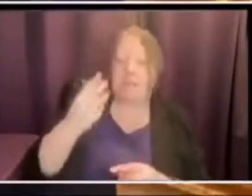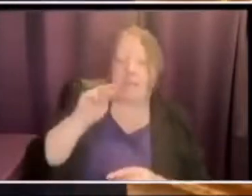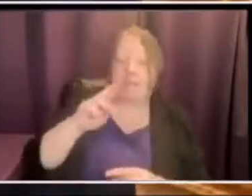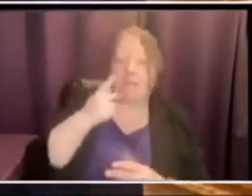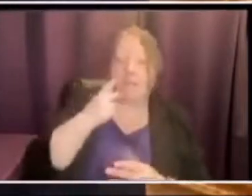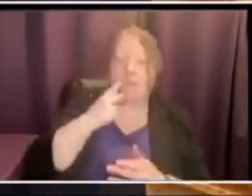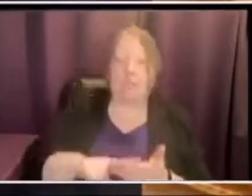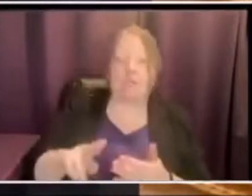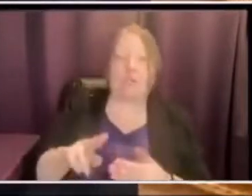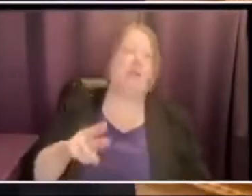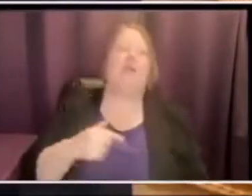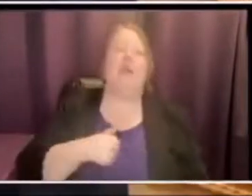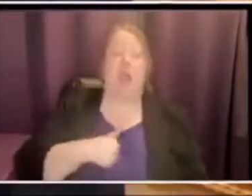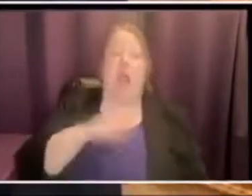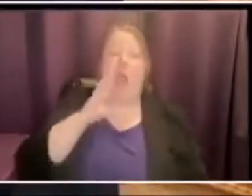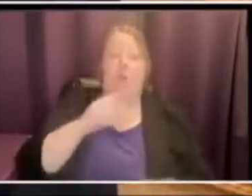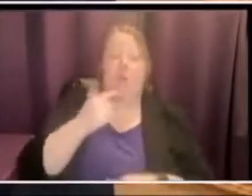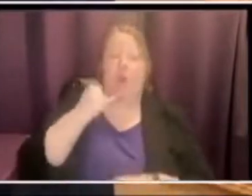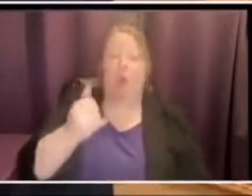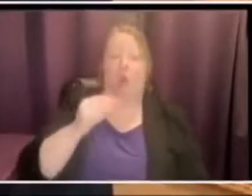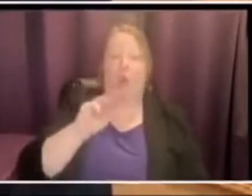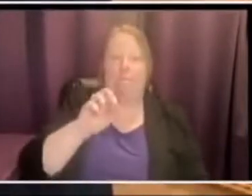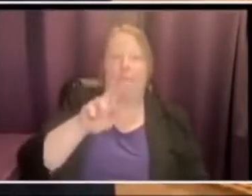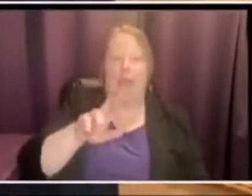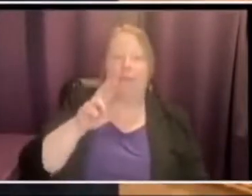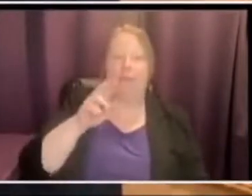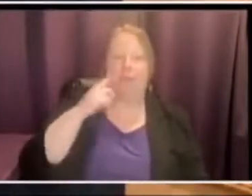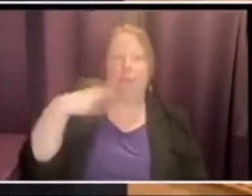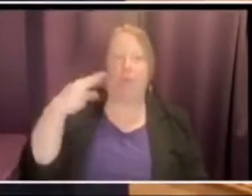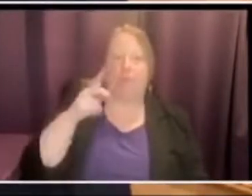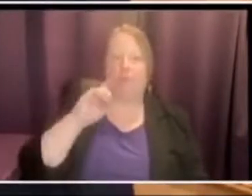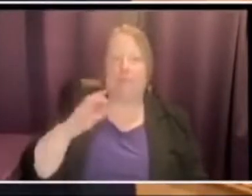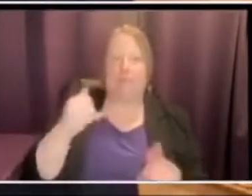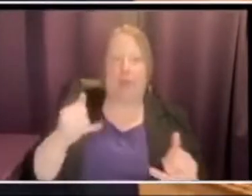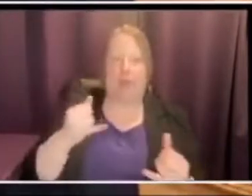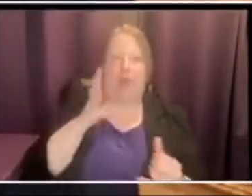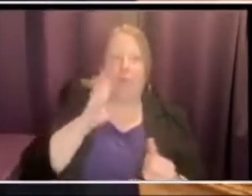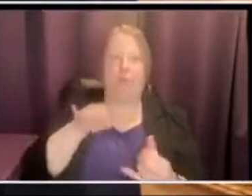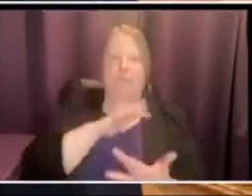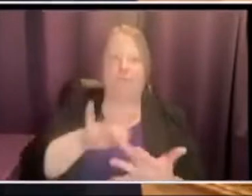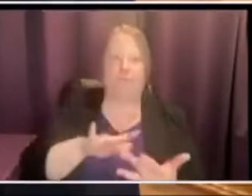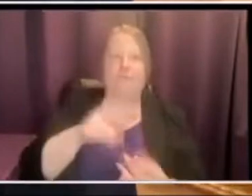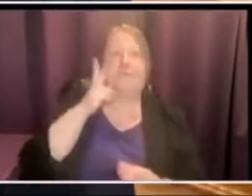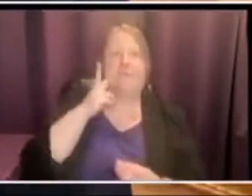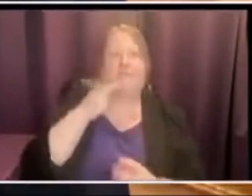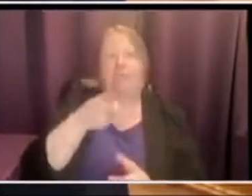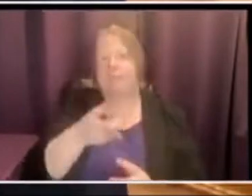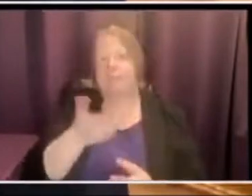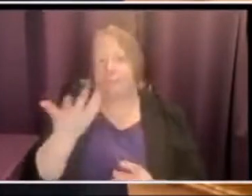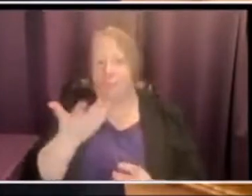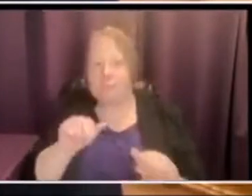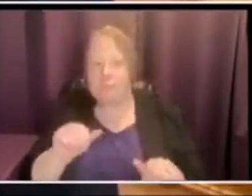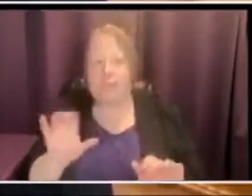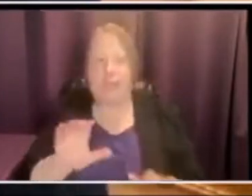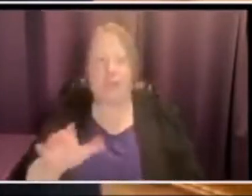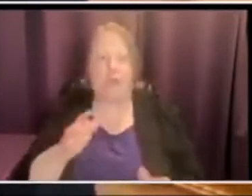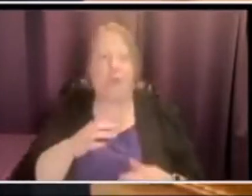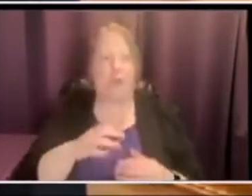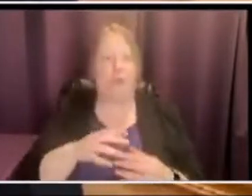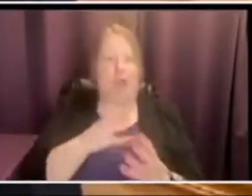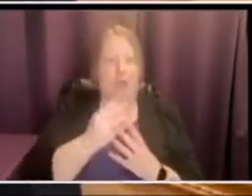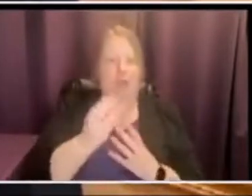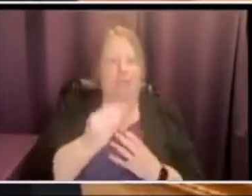of Washington, D.C. right now and see what other outreach she has to other police departments, as Senator